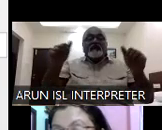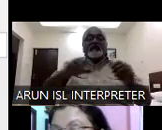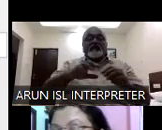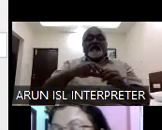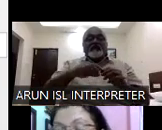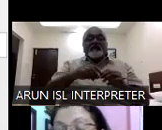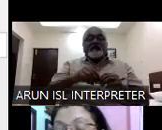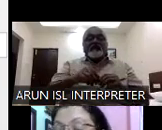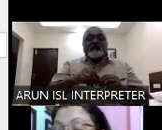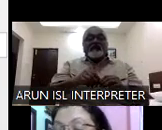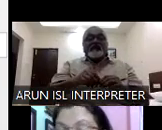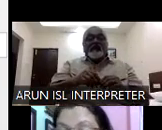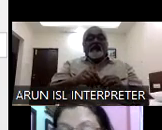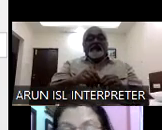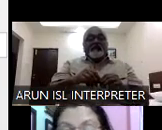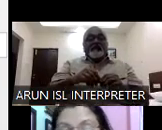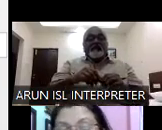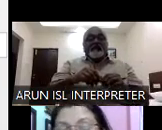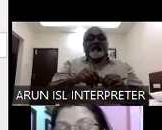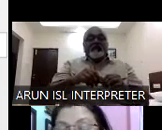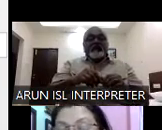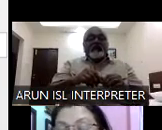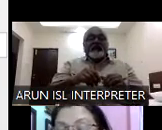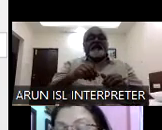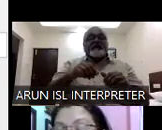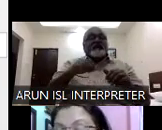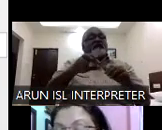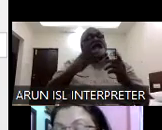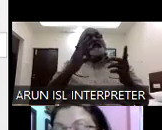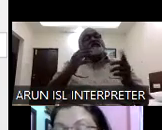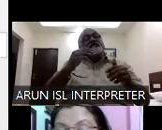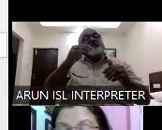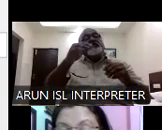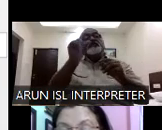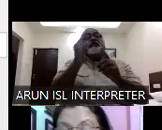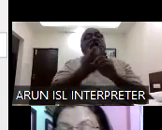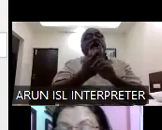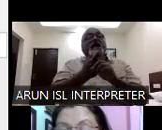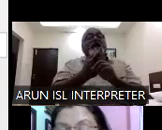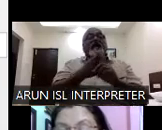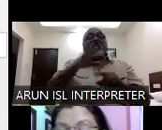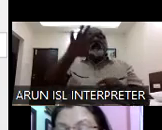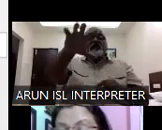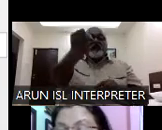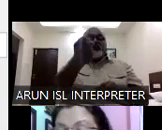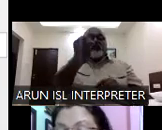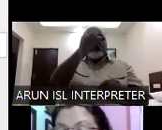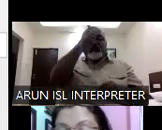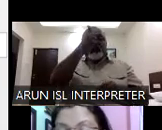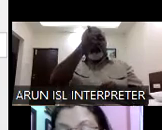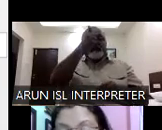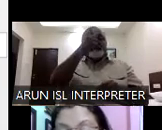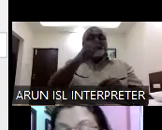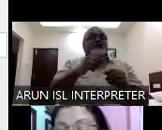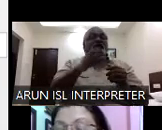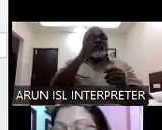decentralized process, through panchayatiraj system. So Mahatma Gandhi realized this goal in their lives, that every individual, every